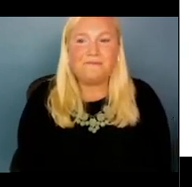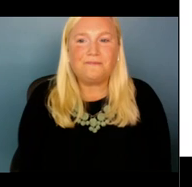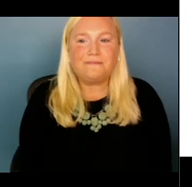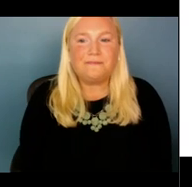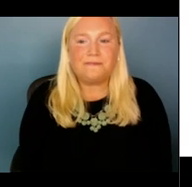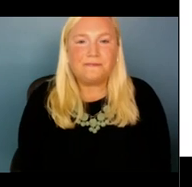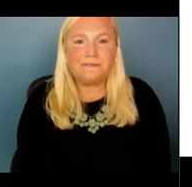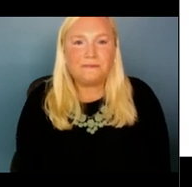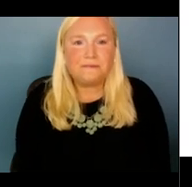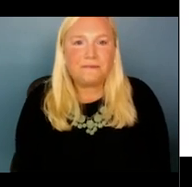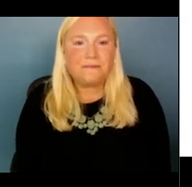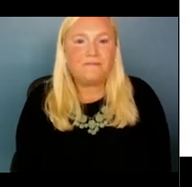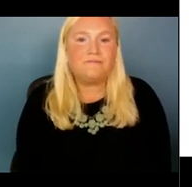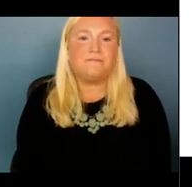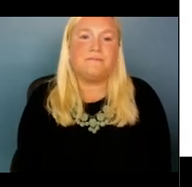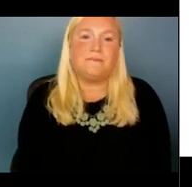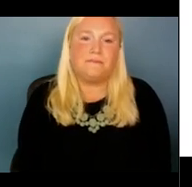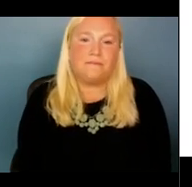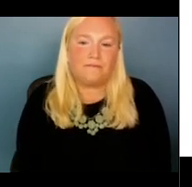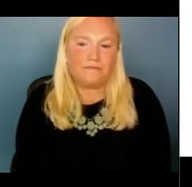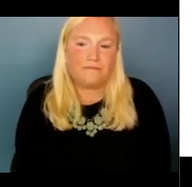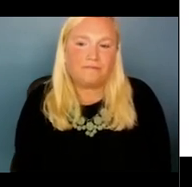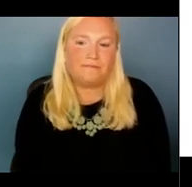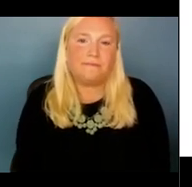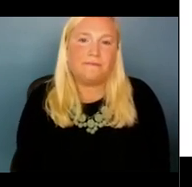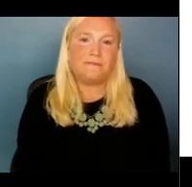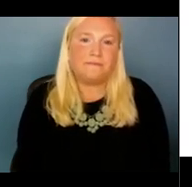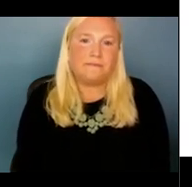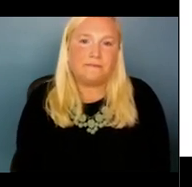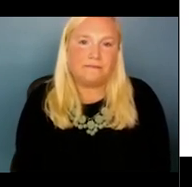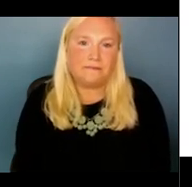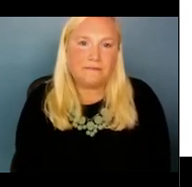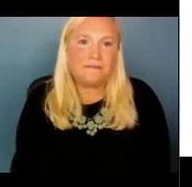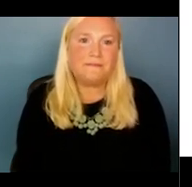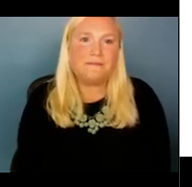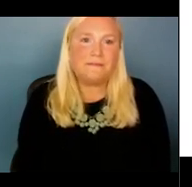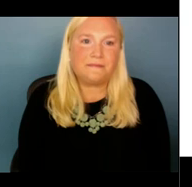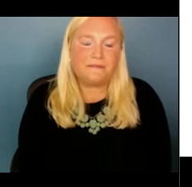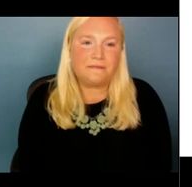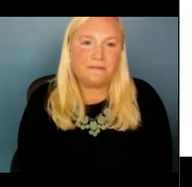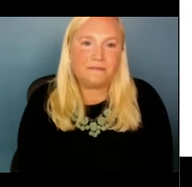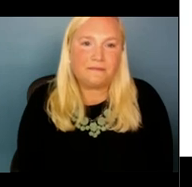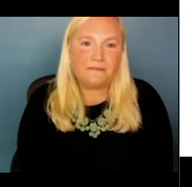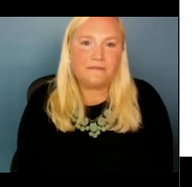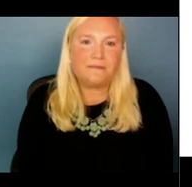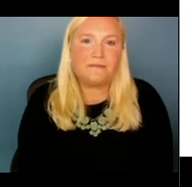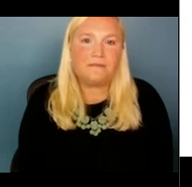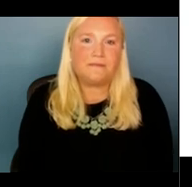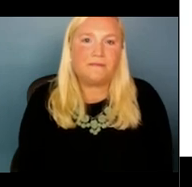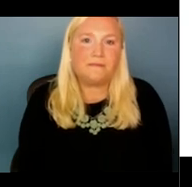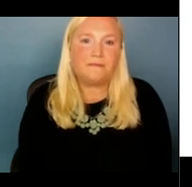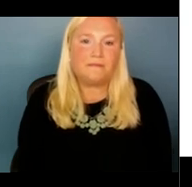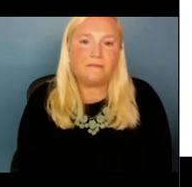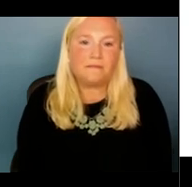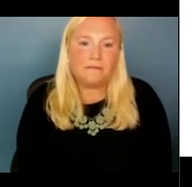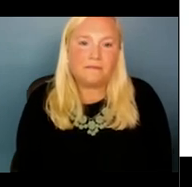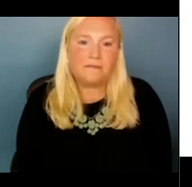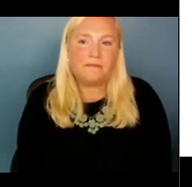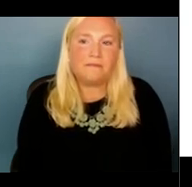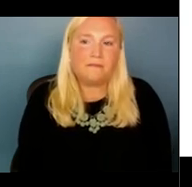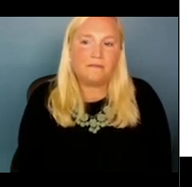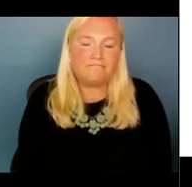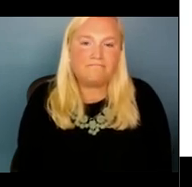but not when they're kids. There are a couple of reasons that children might not want to be in therapy. There's a more positive reason,